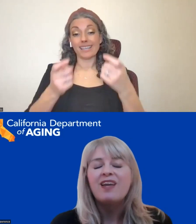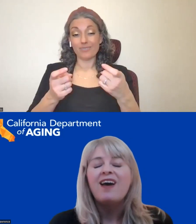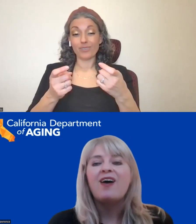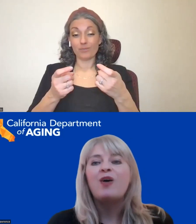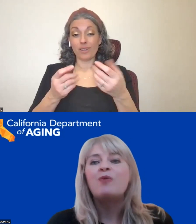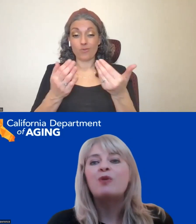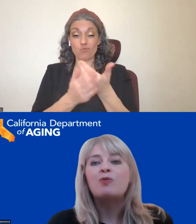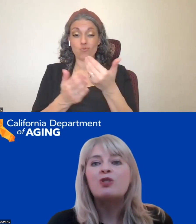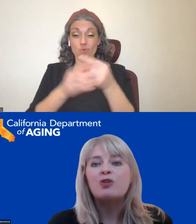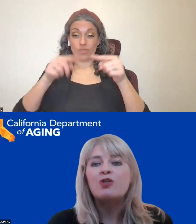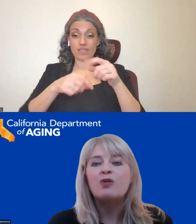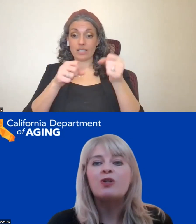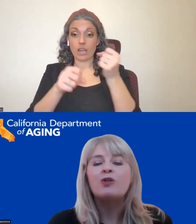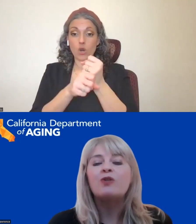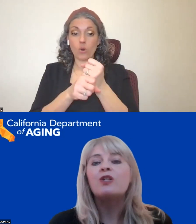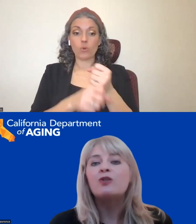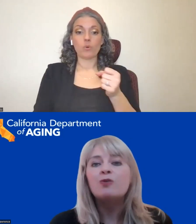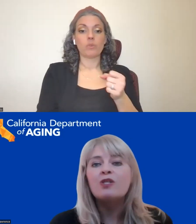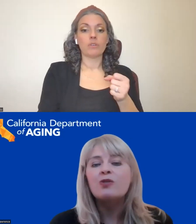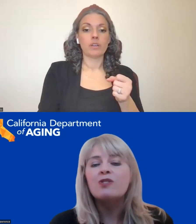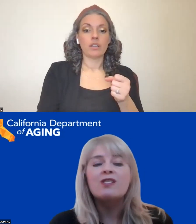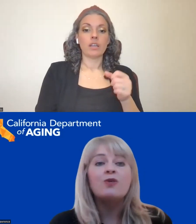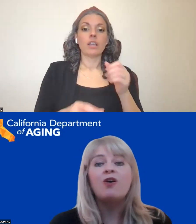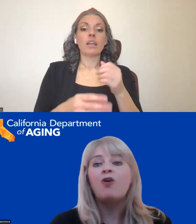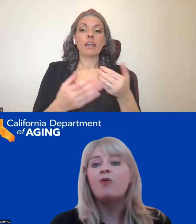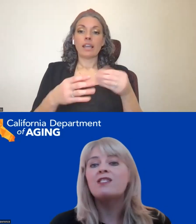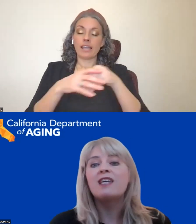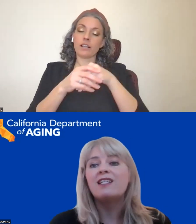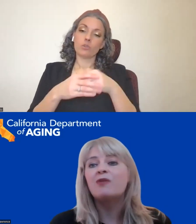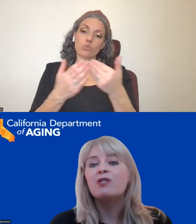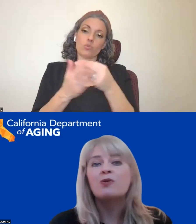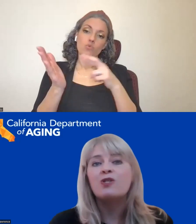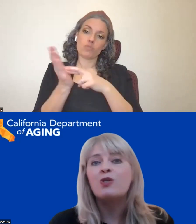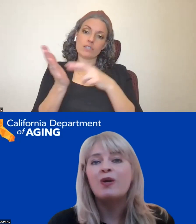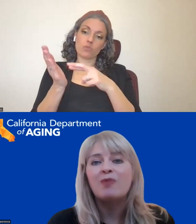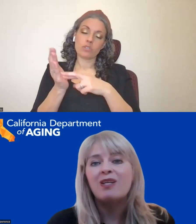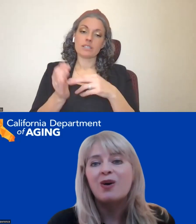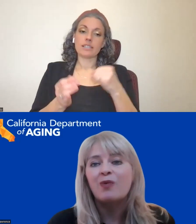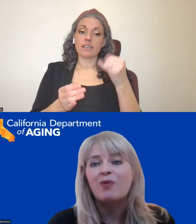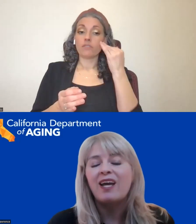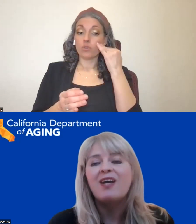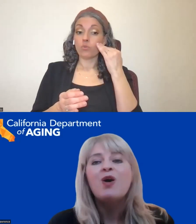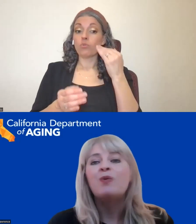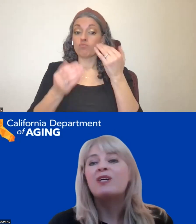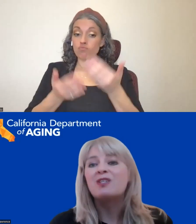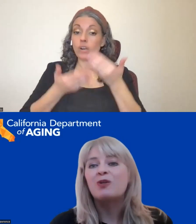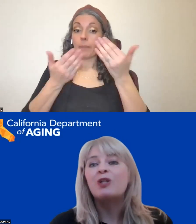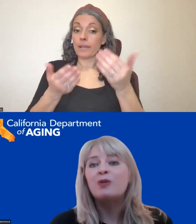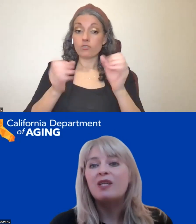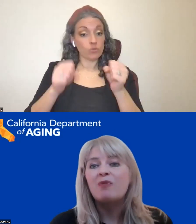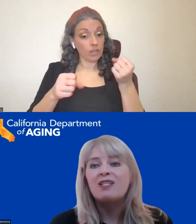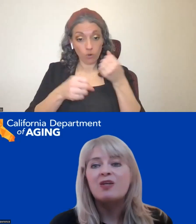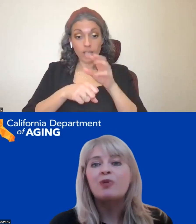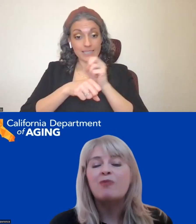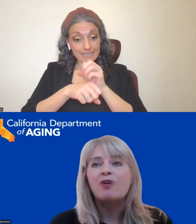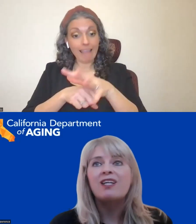year. We will be sure to include new resources. You can always send any resources you recommend our way. We'll consider